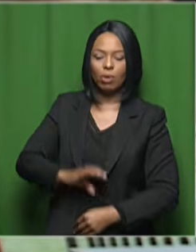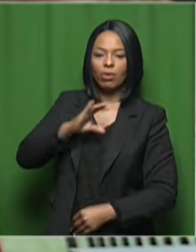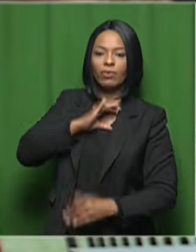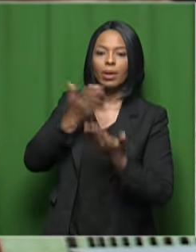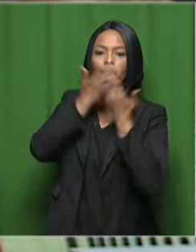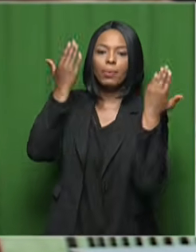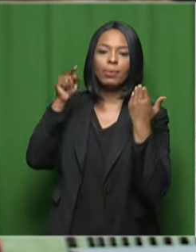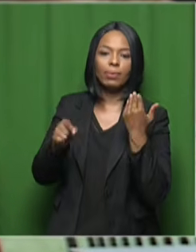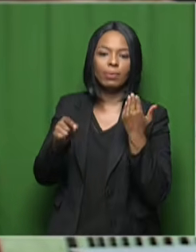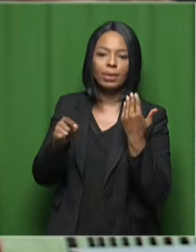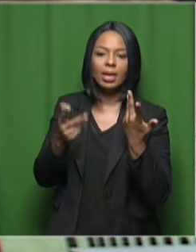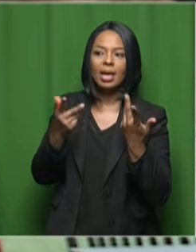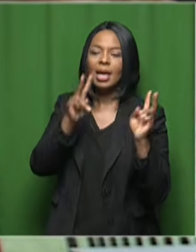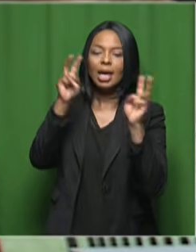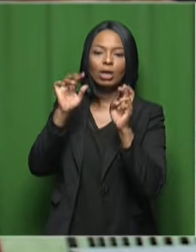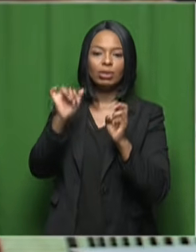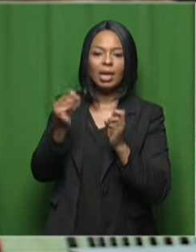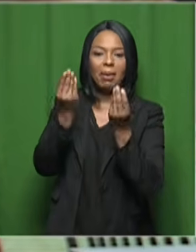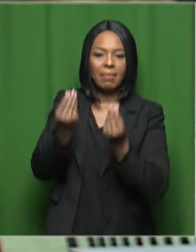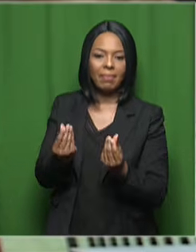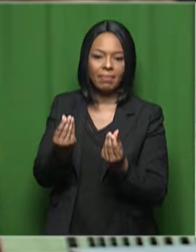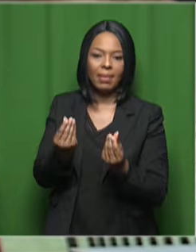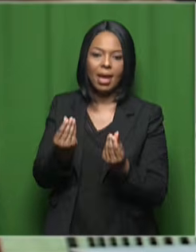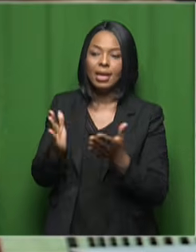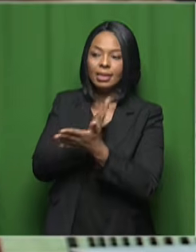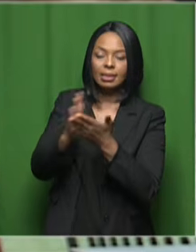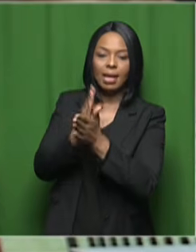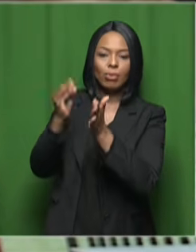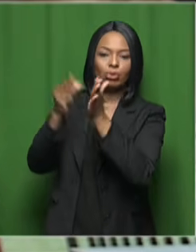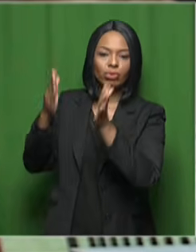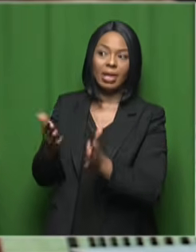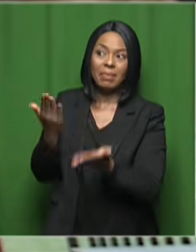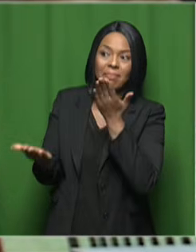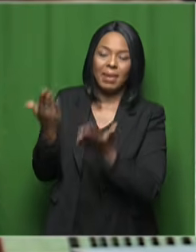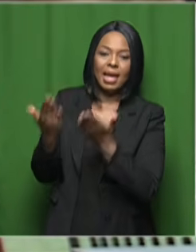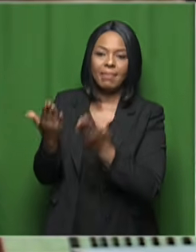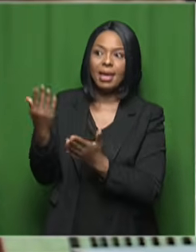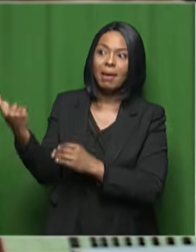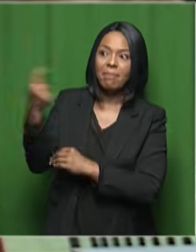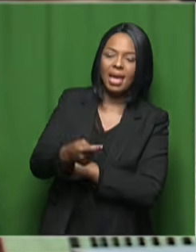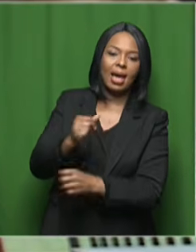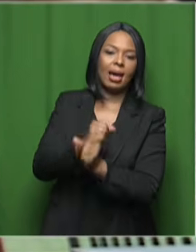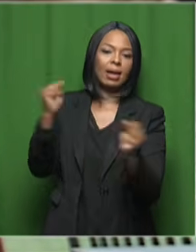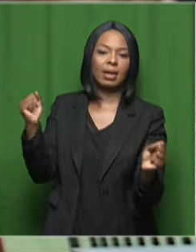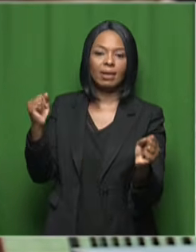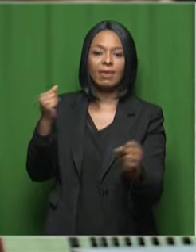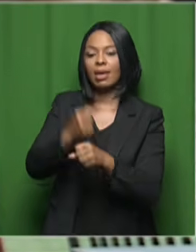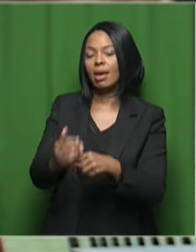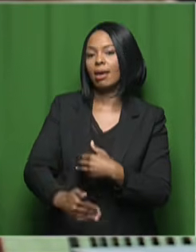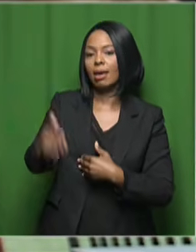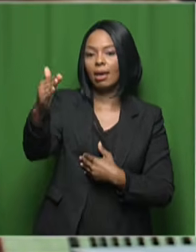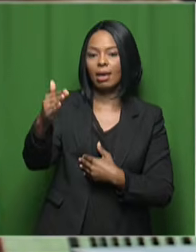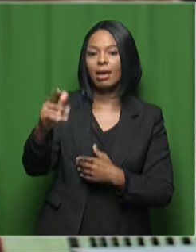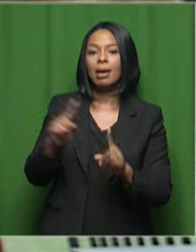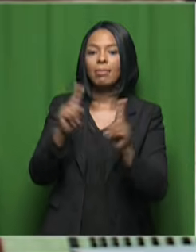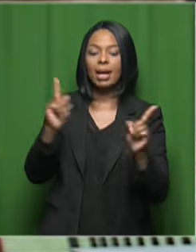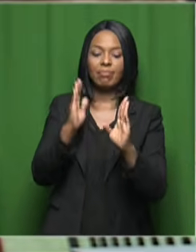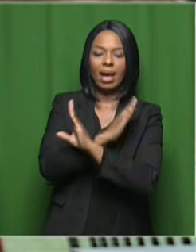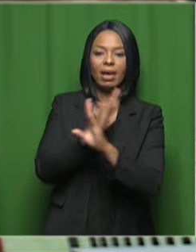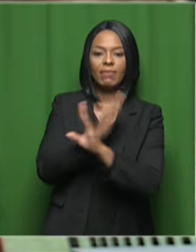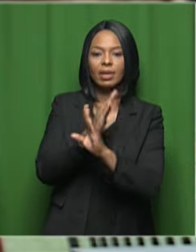their status for funding. So those students may be unfunded down in the year. But as private accommodation landlords,